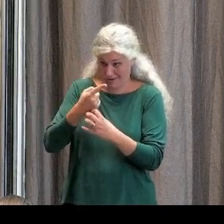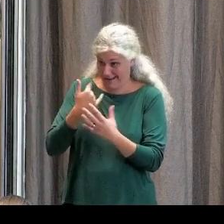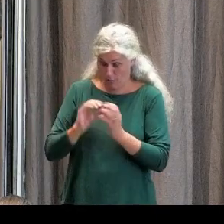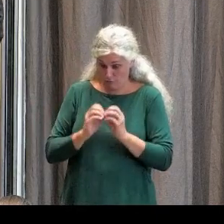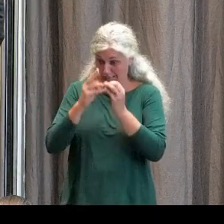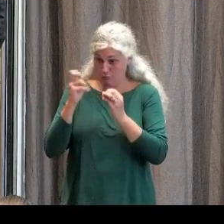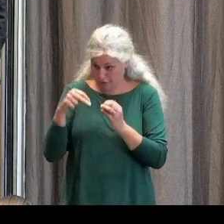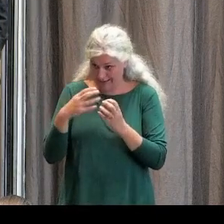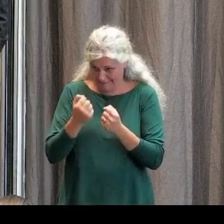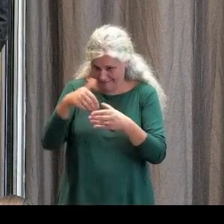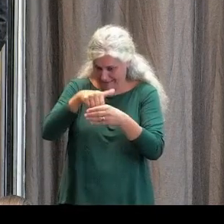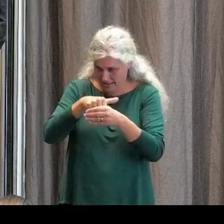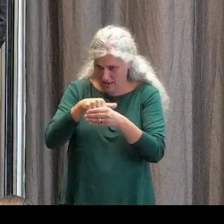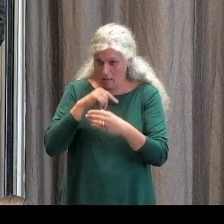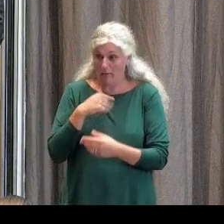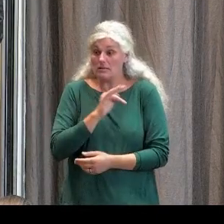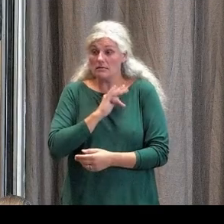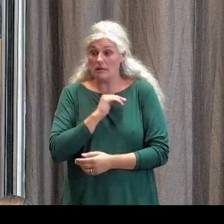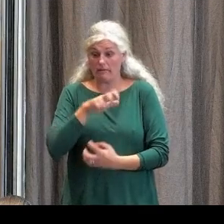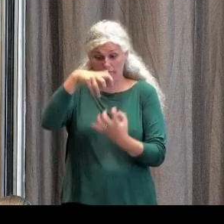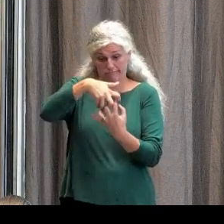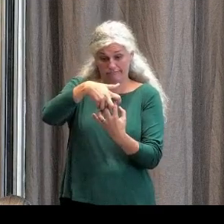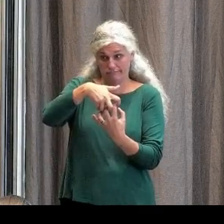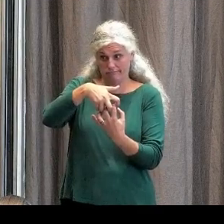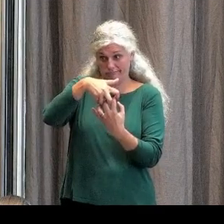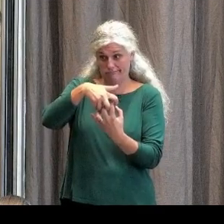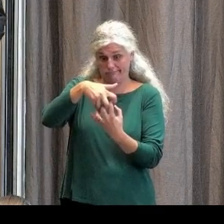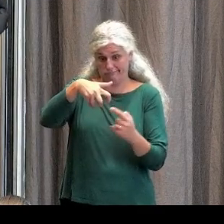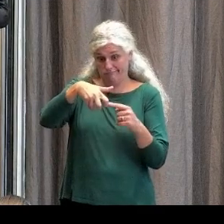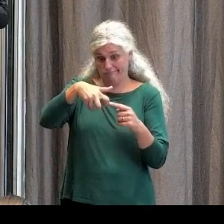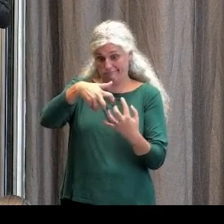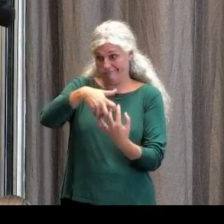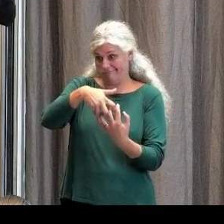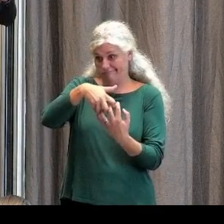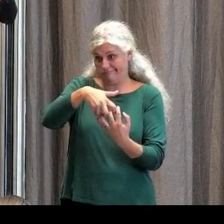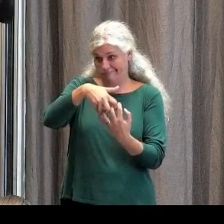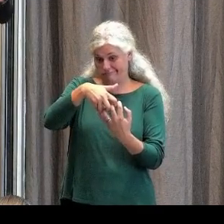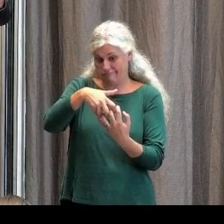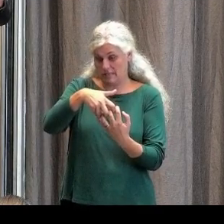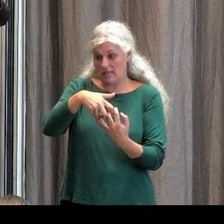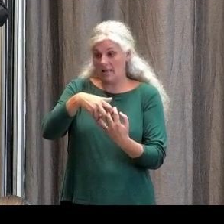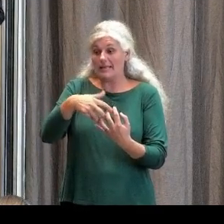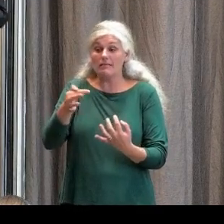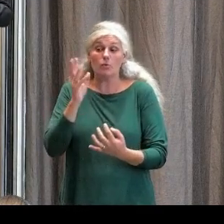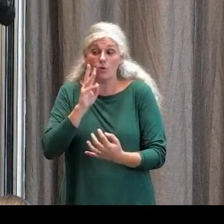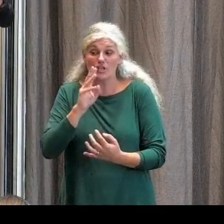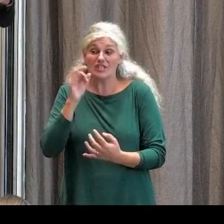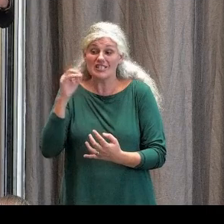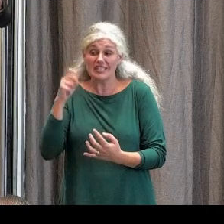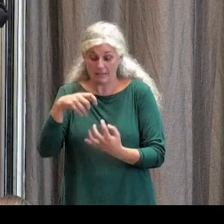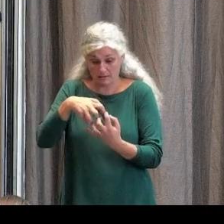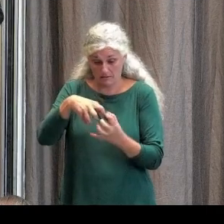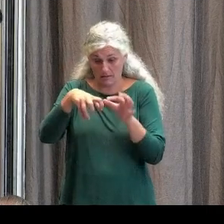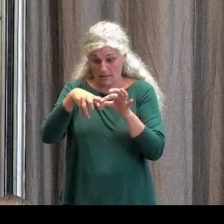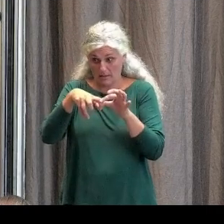protein. But on its own, it just sits there. DNA just sits there inside the cell. For a gene to do something, we have to